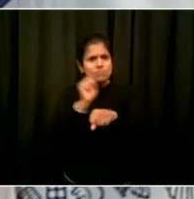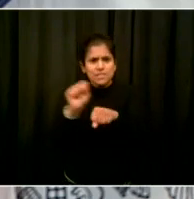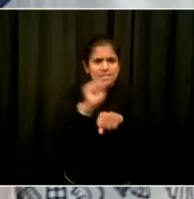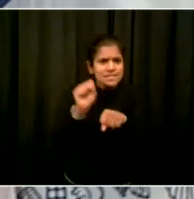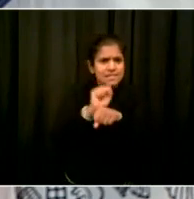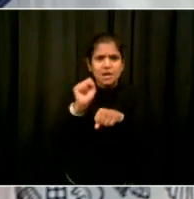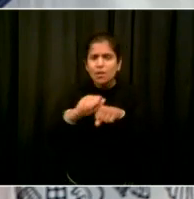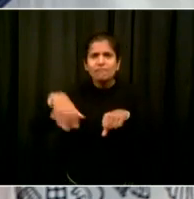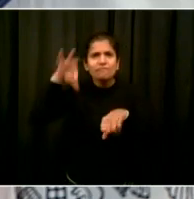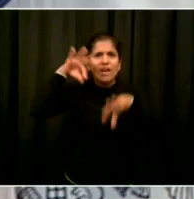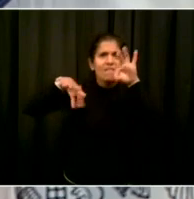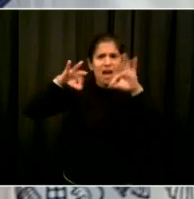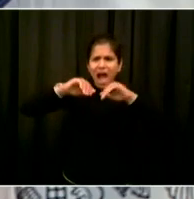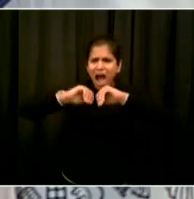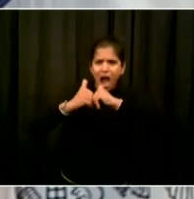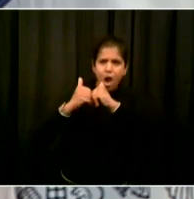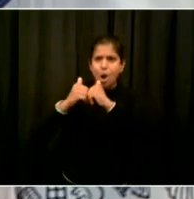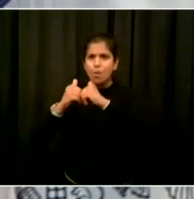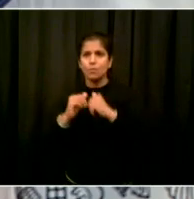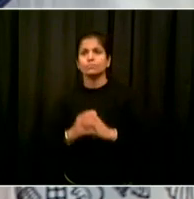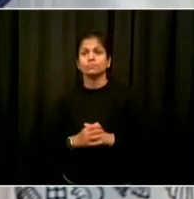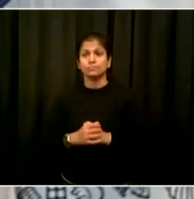The next is Emma from the New York Times.